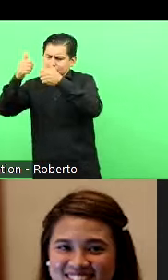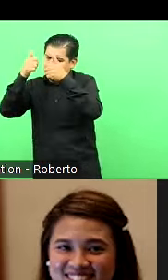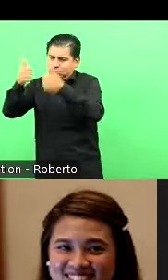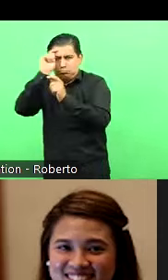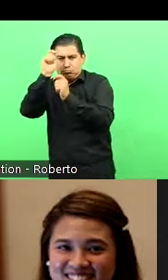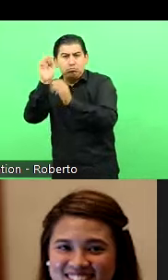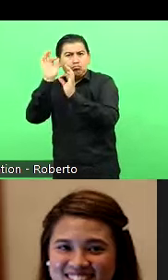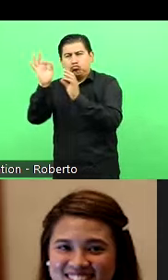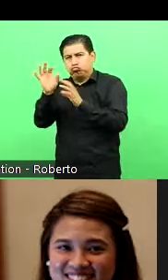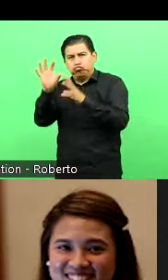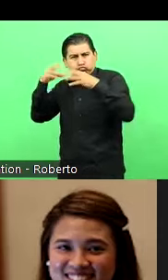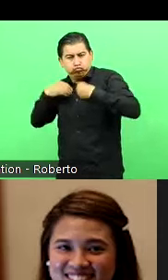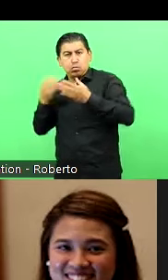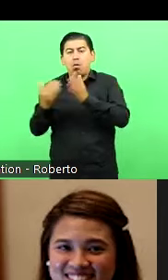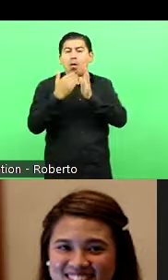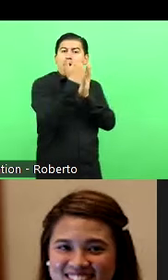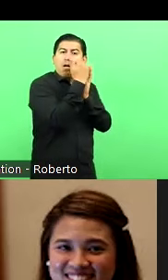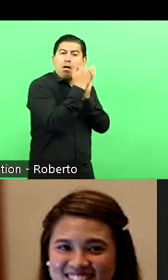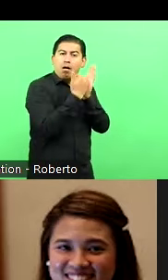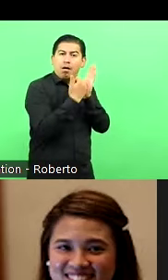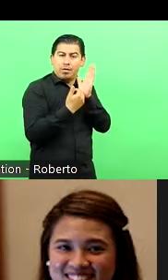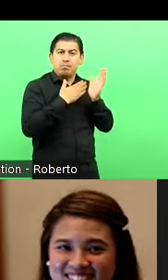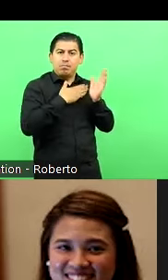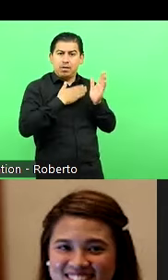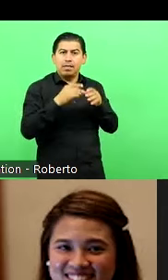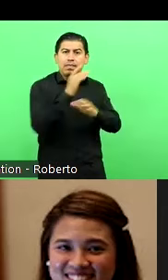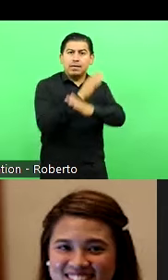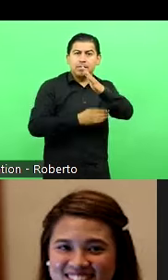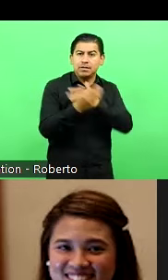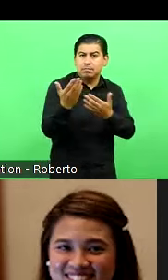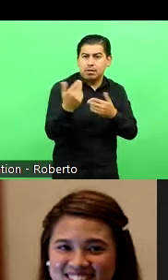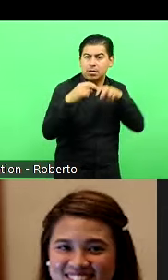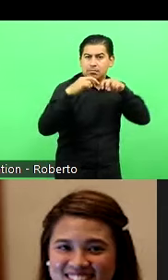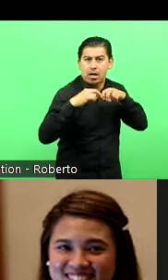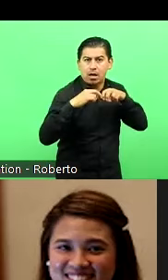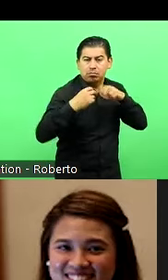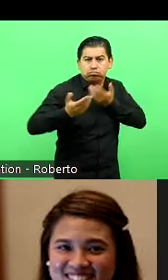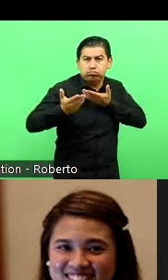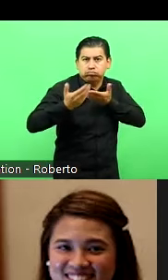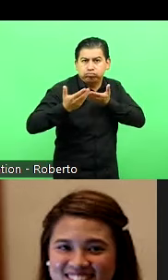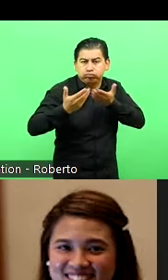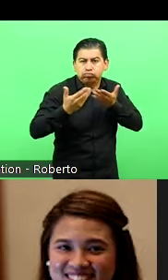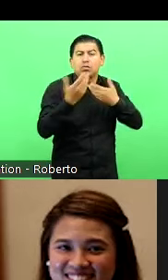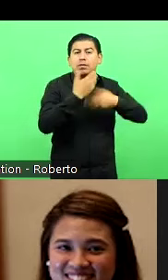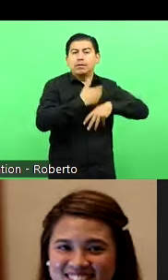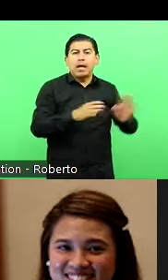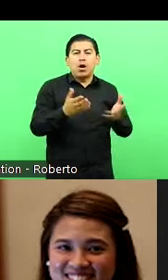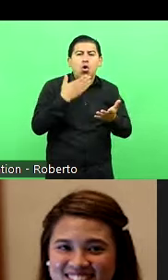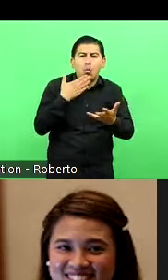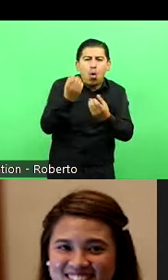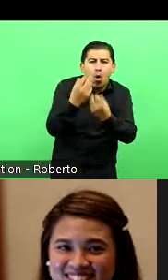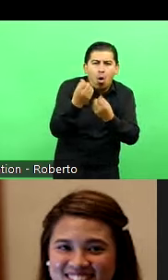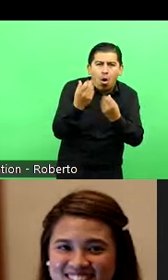needs of this part of this sector to our DRM programs. We are After the application